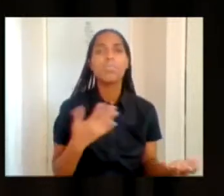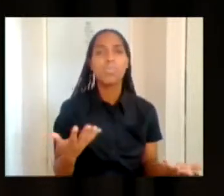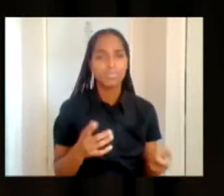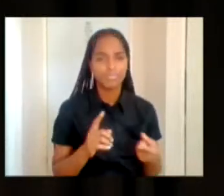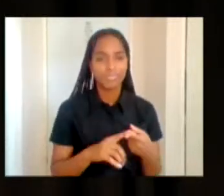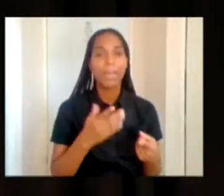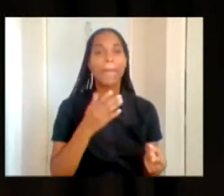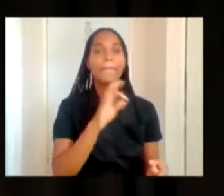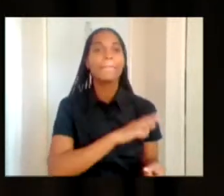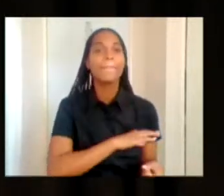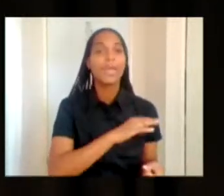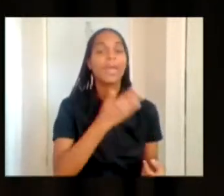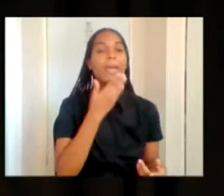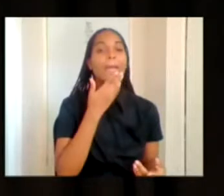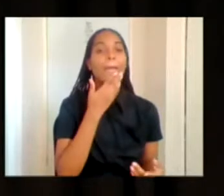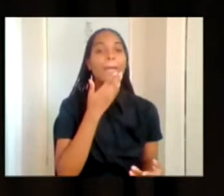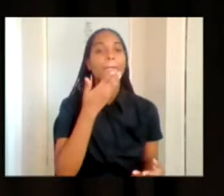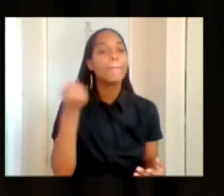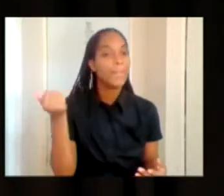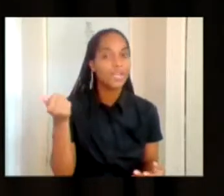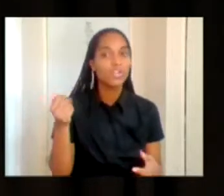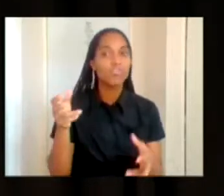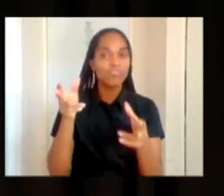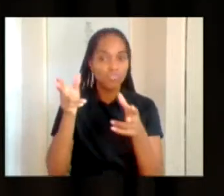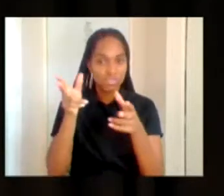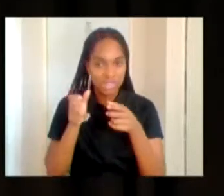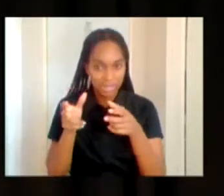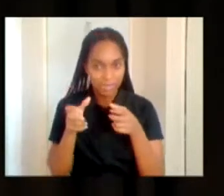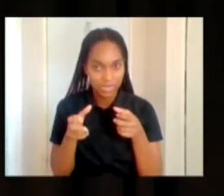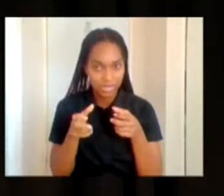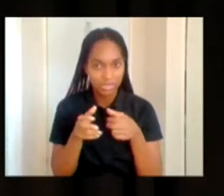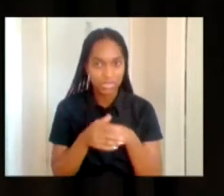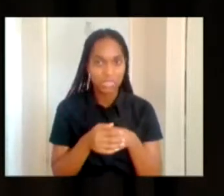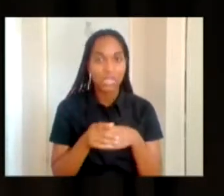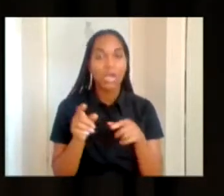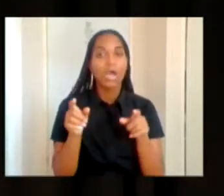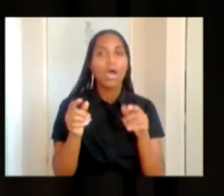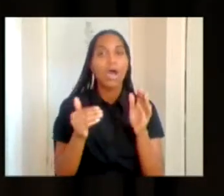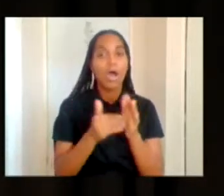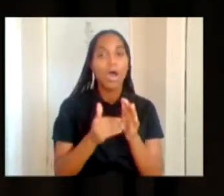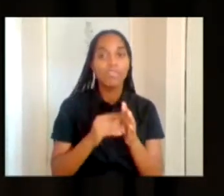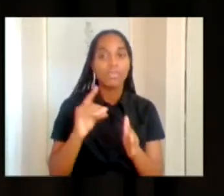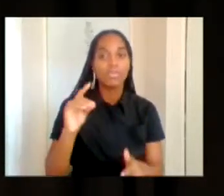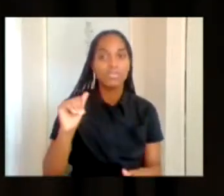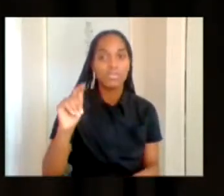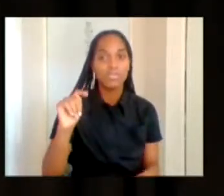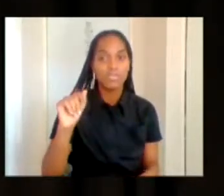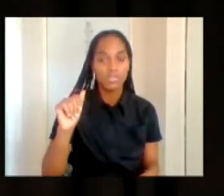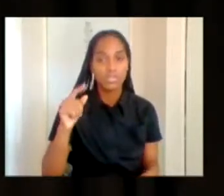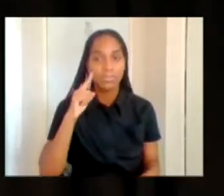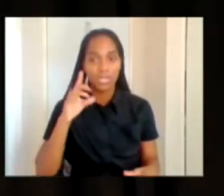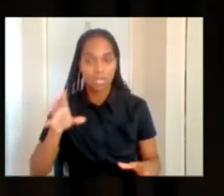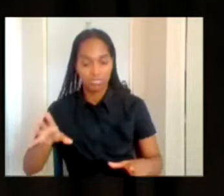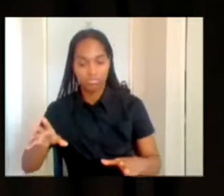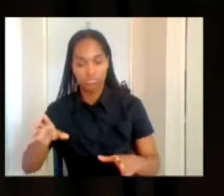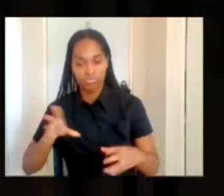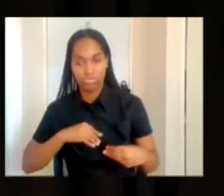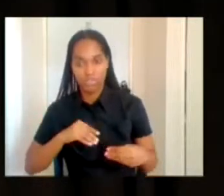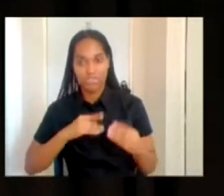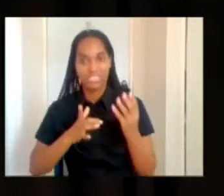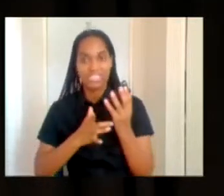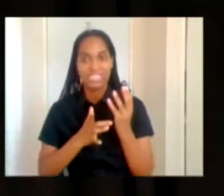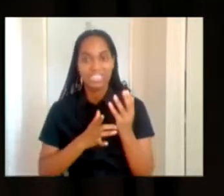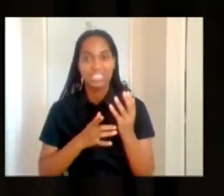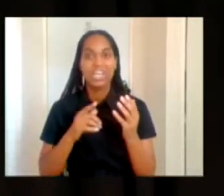fewer carousel repeats, and by carousel, often in datacasting, because of receiver technology, you tend to